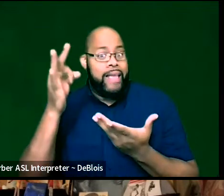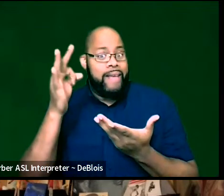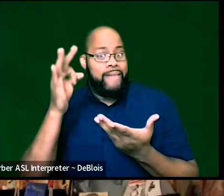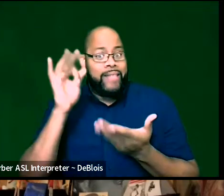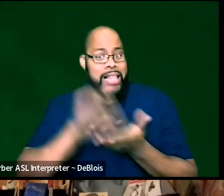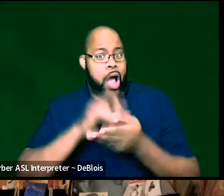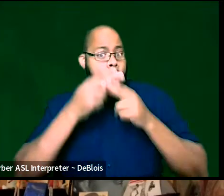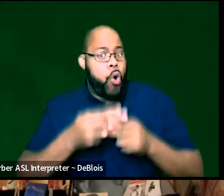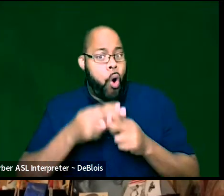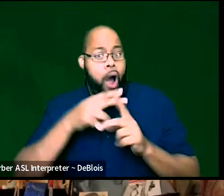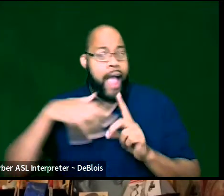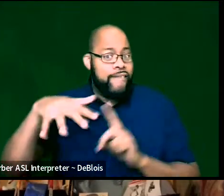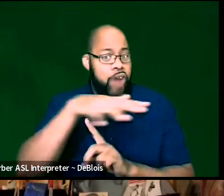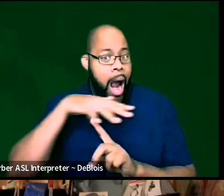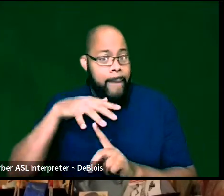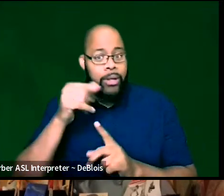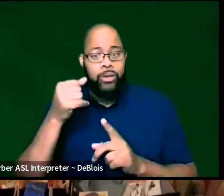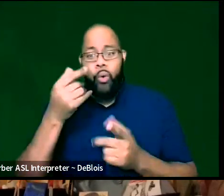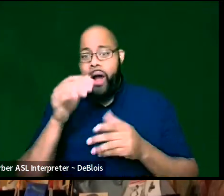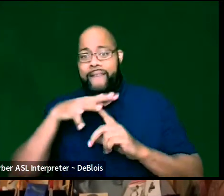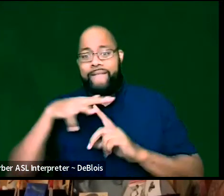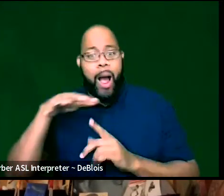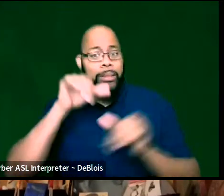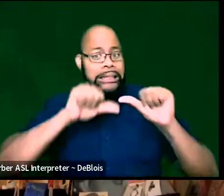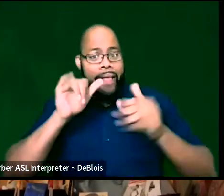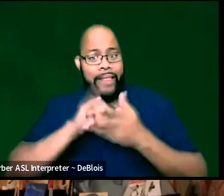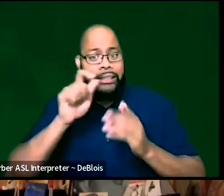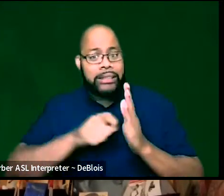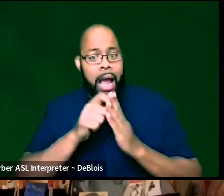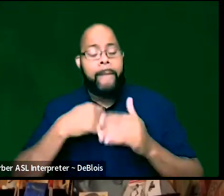called the environment or environmental science at the time.